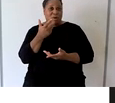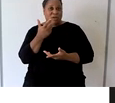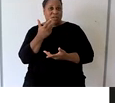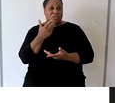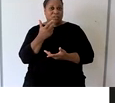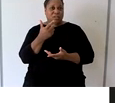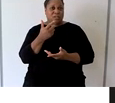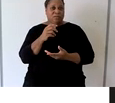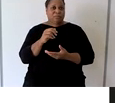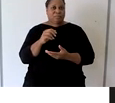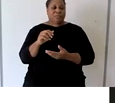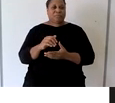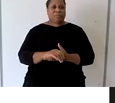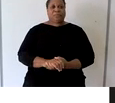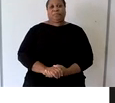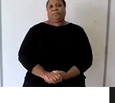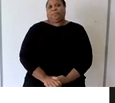Talk.